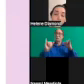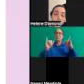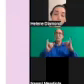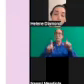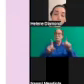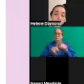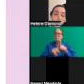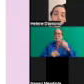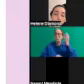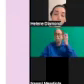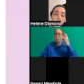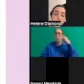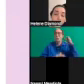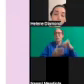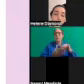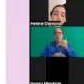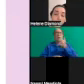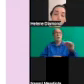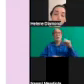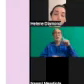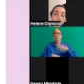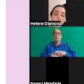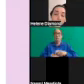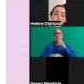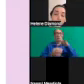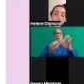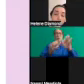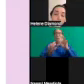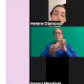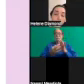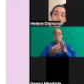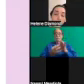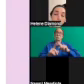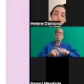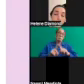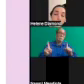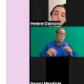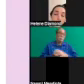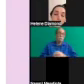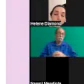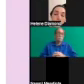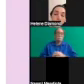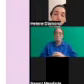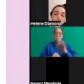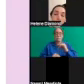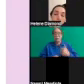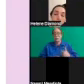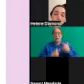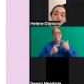any time for this to happen is not ideal. But that's life, right? We have